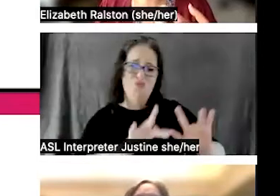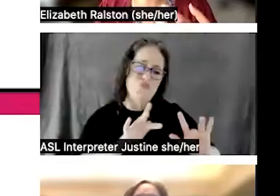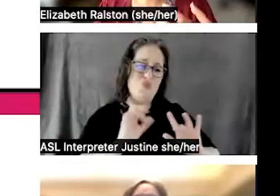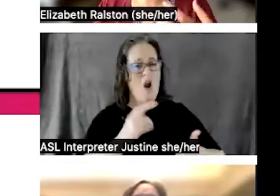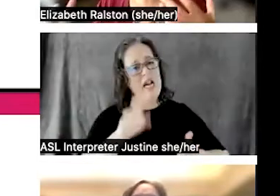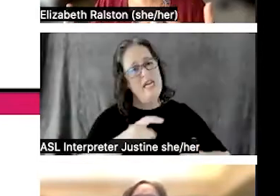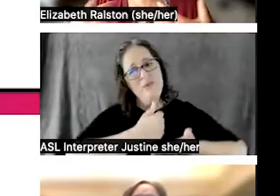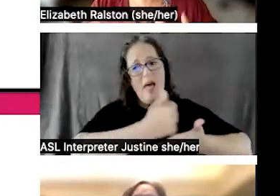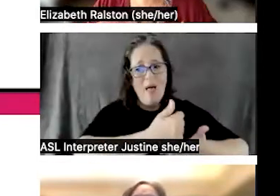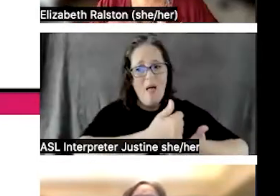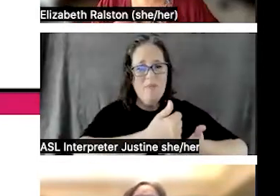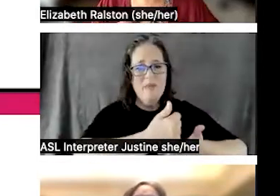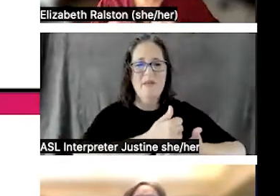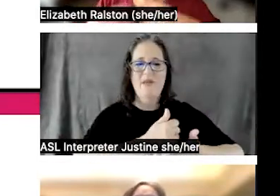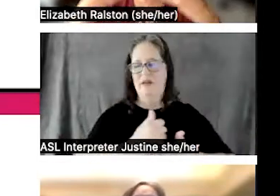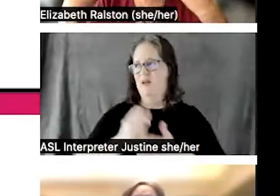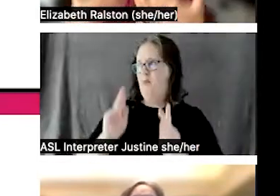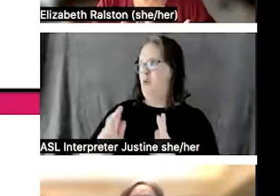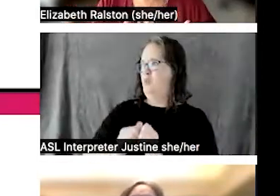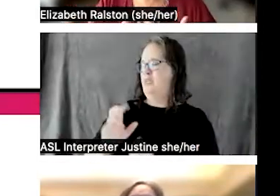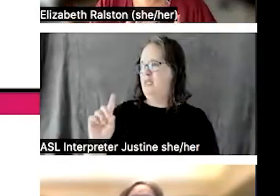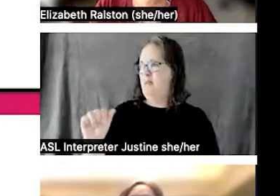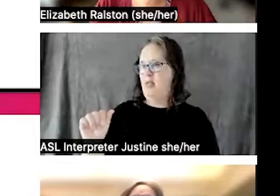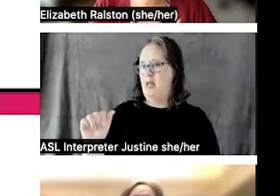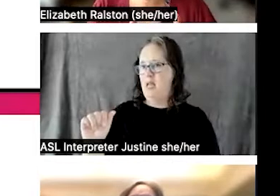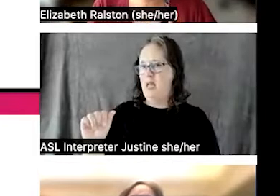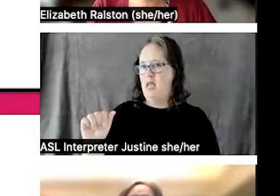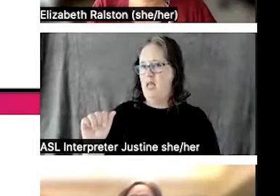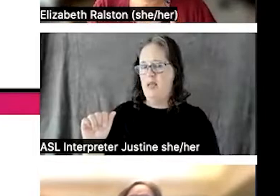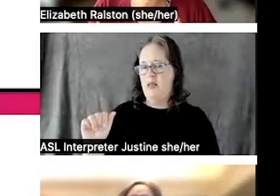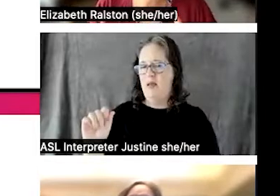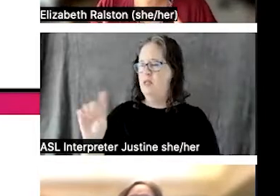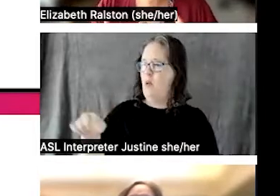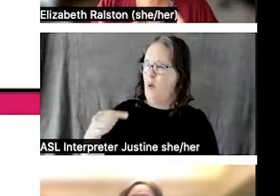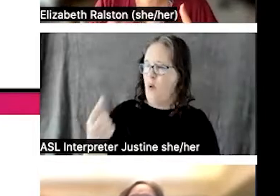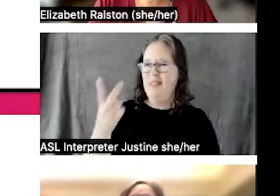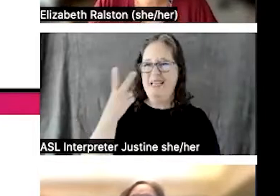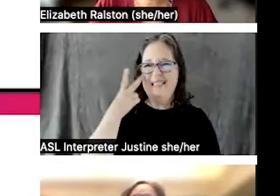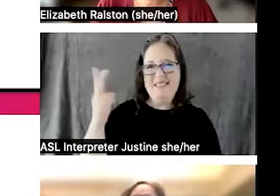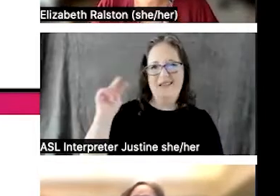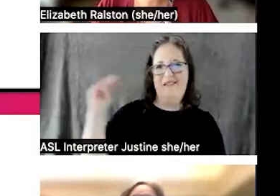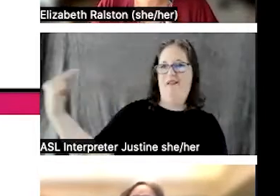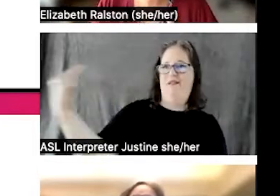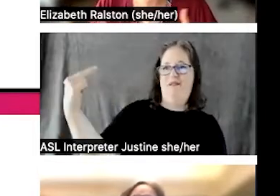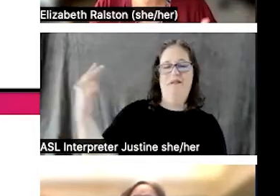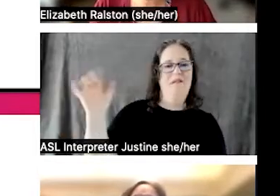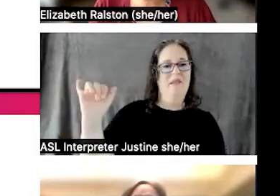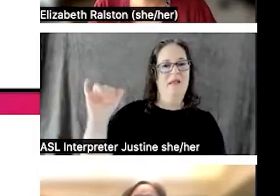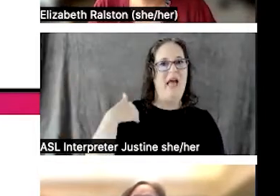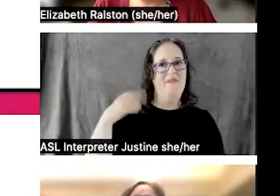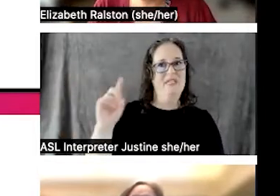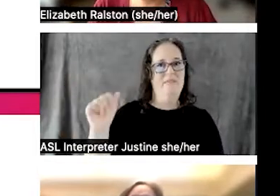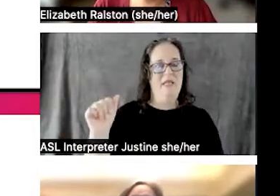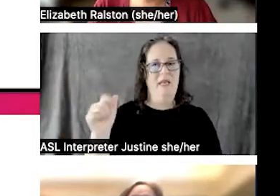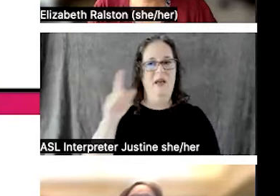And the person with the disability is only seen as a person with a disability, and they need to be helped. Think about Jerry